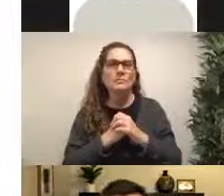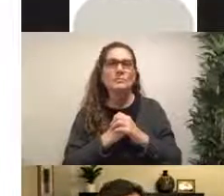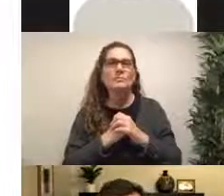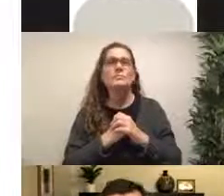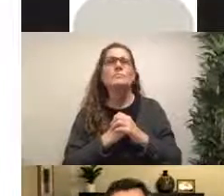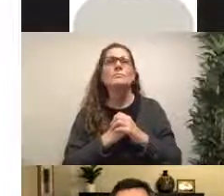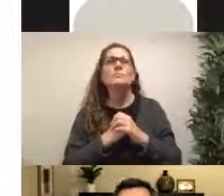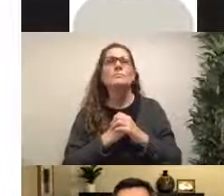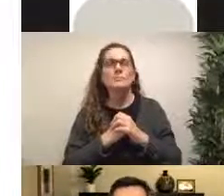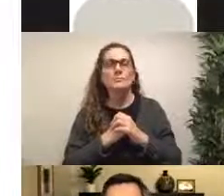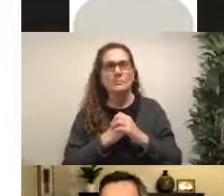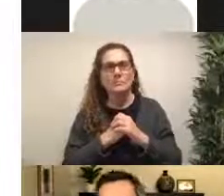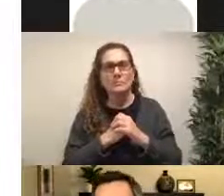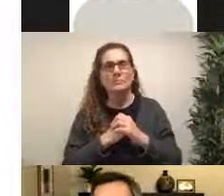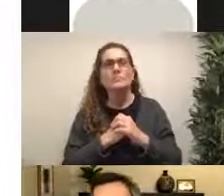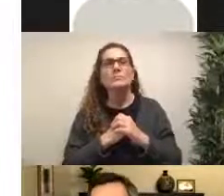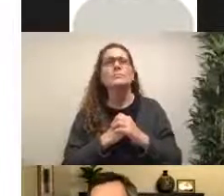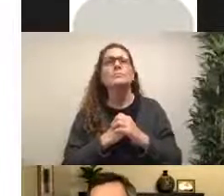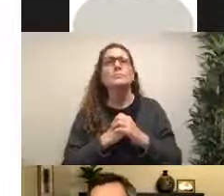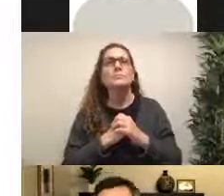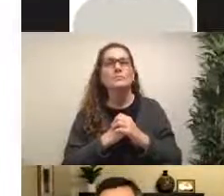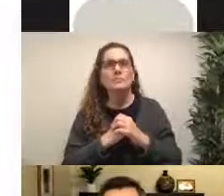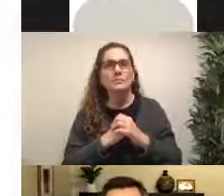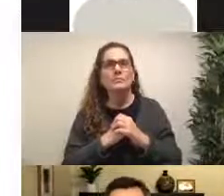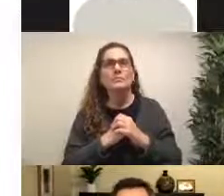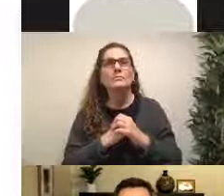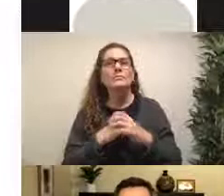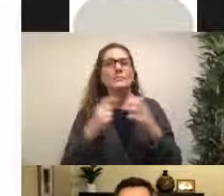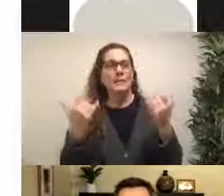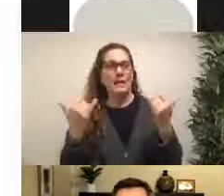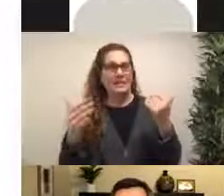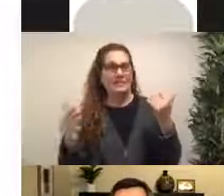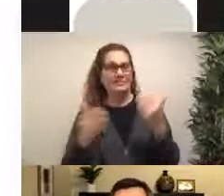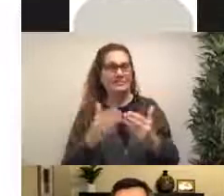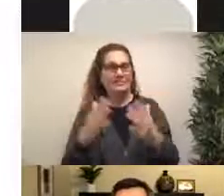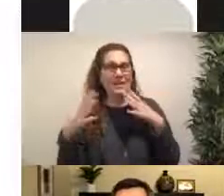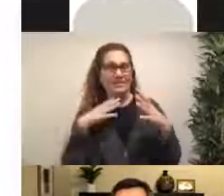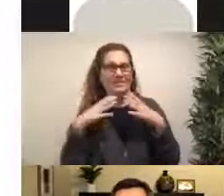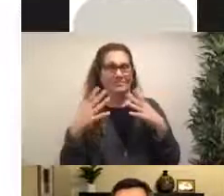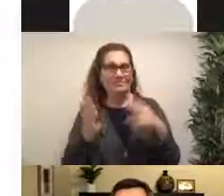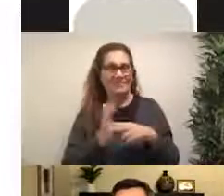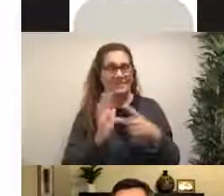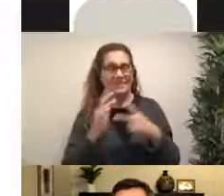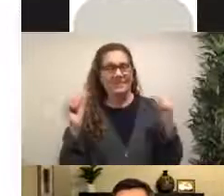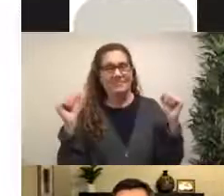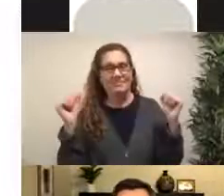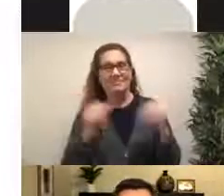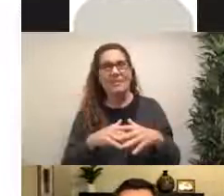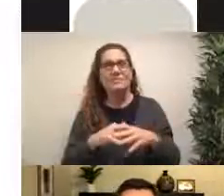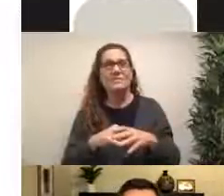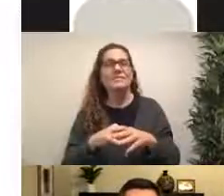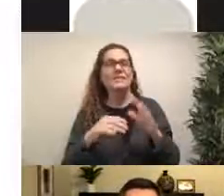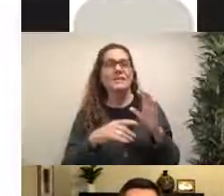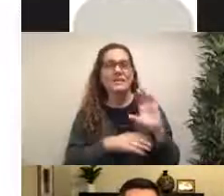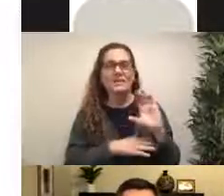our families. But we should be taking the precautions that are necessary, particularly to take care of those loved ones